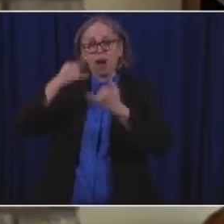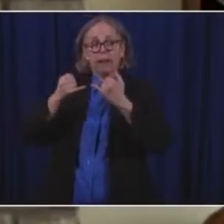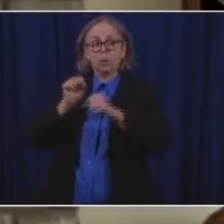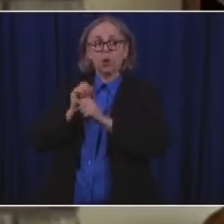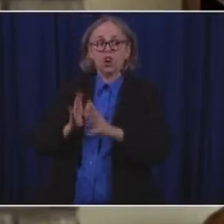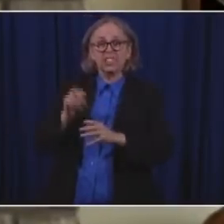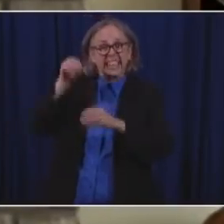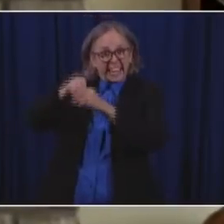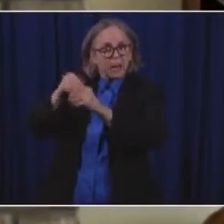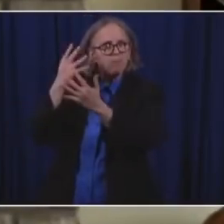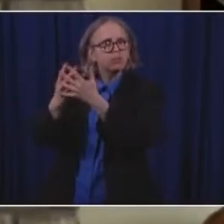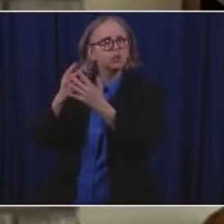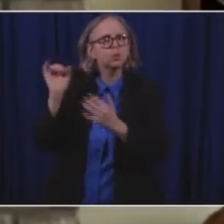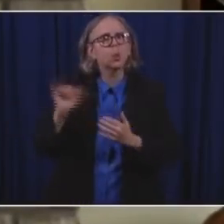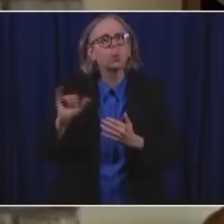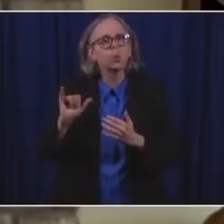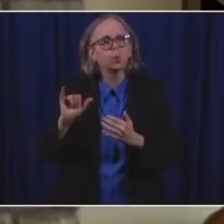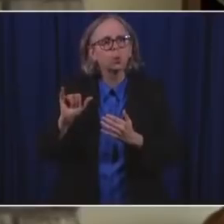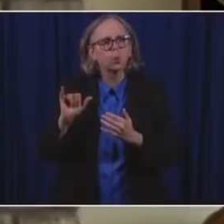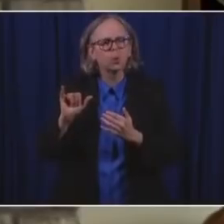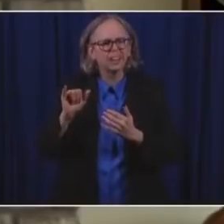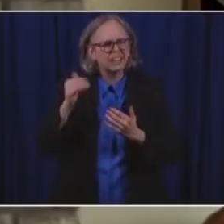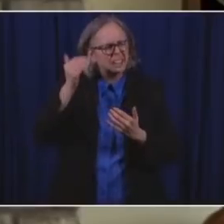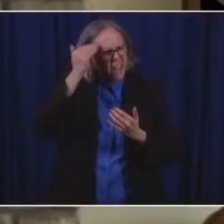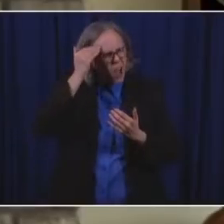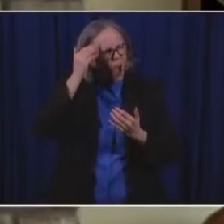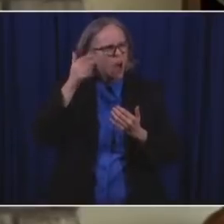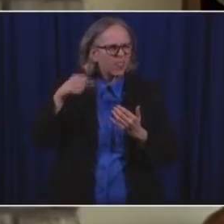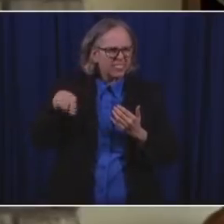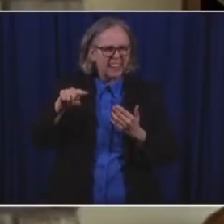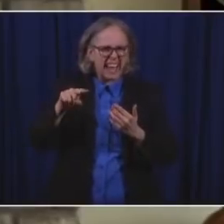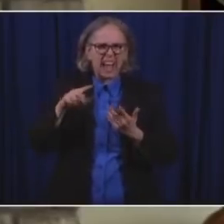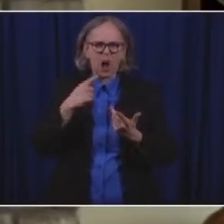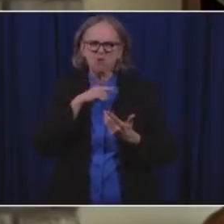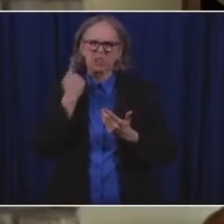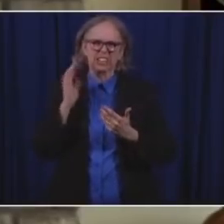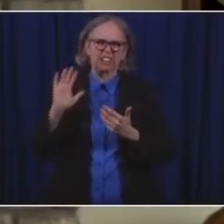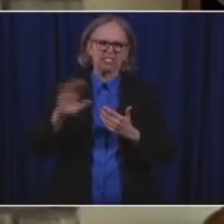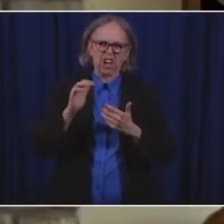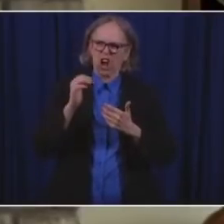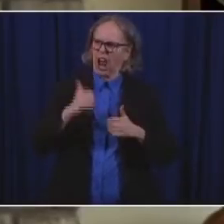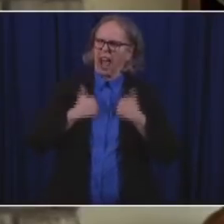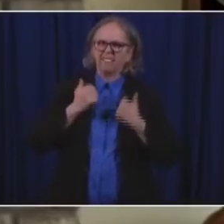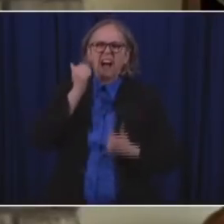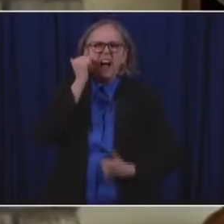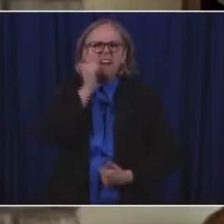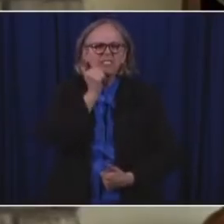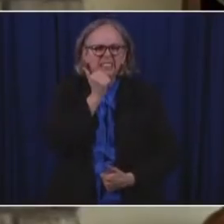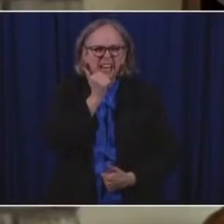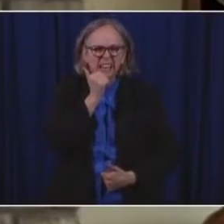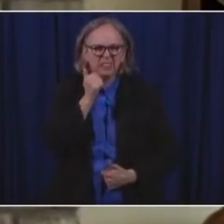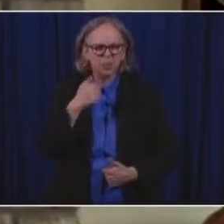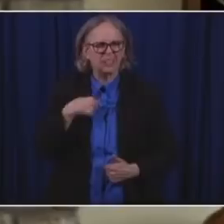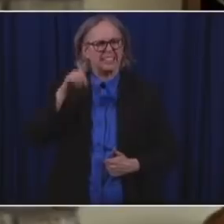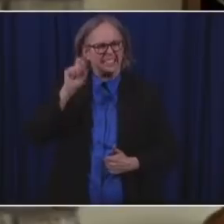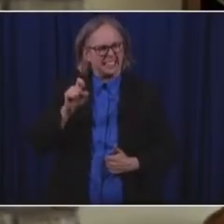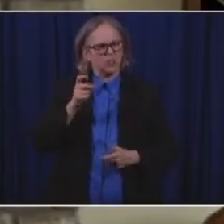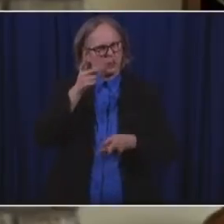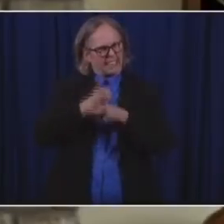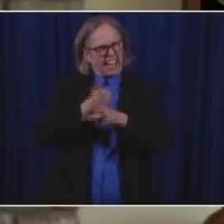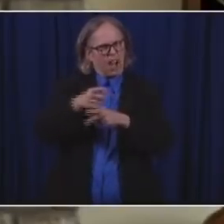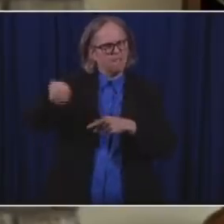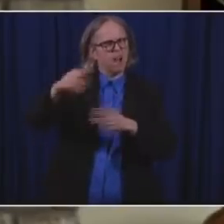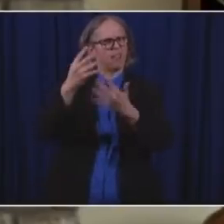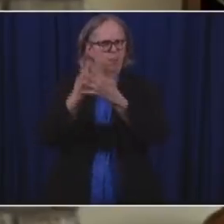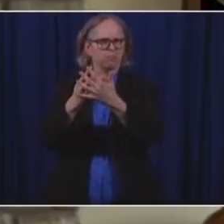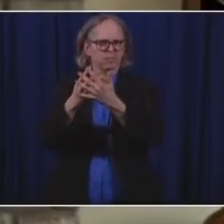know, are really risking their lives every single day. And so we need to be able to take care of them. So I